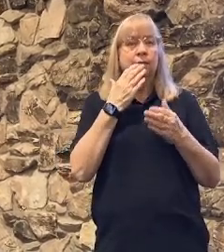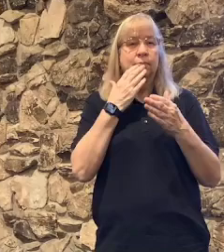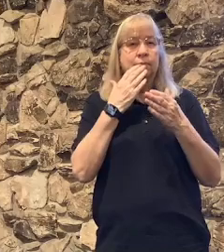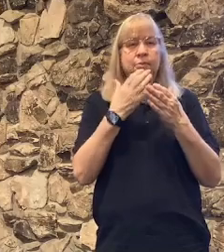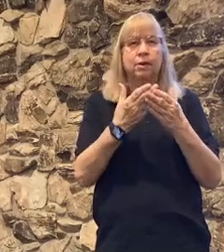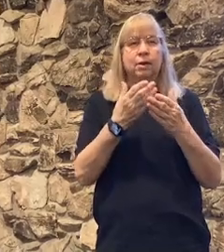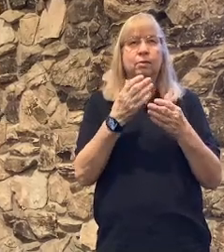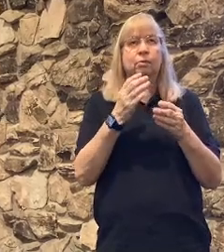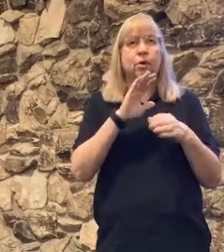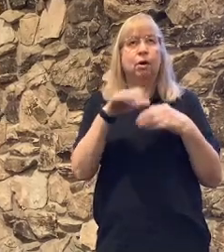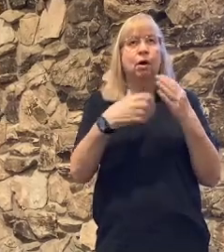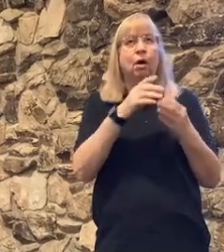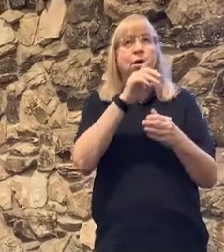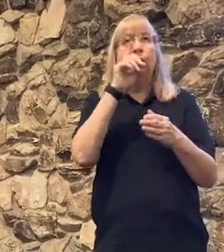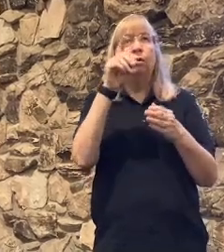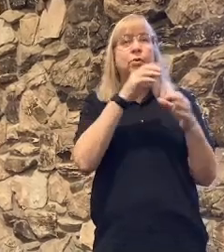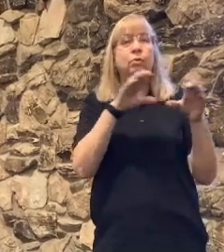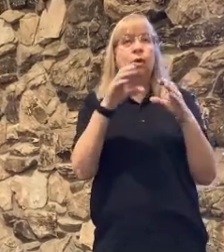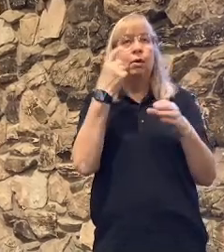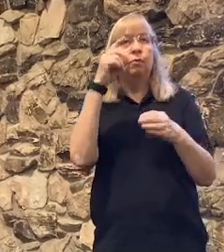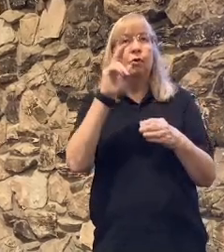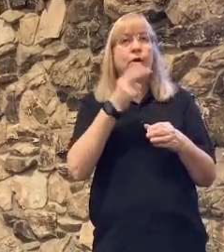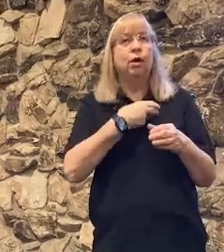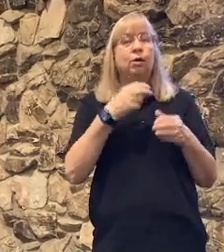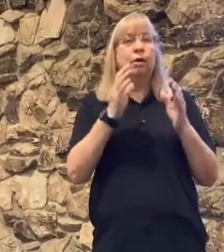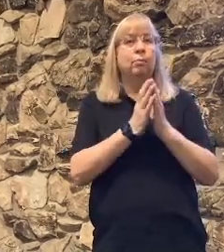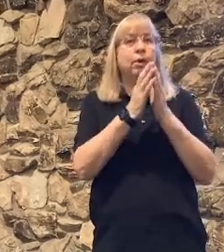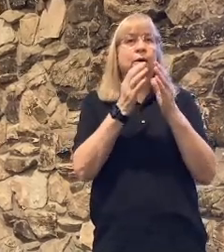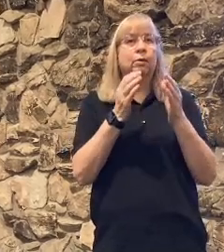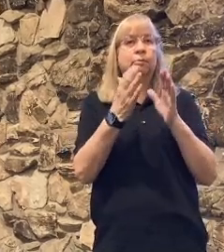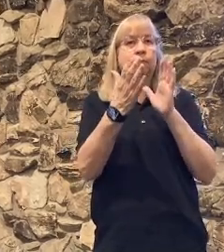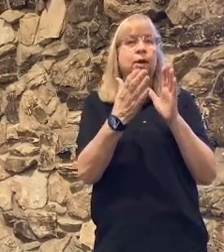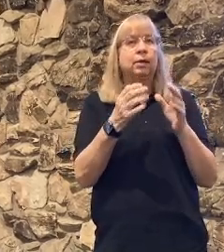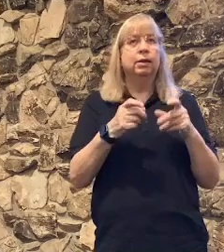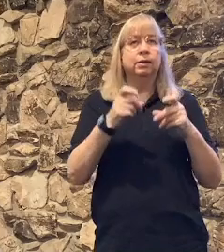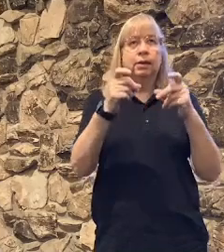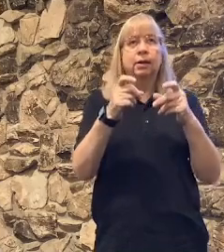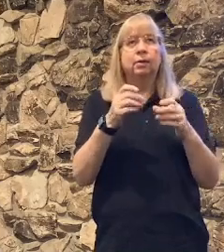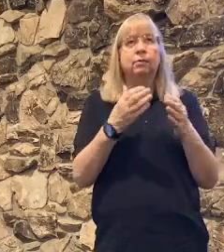us. Our prayers, our presence, our gifts, our service, our witness,